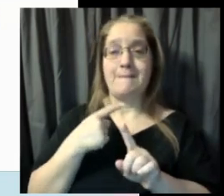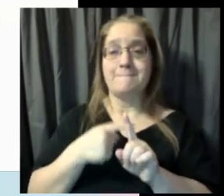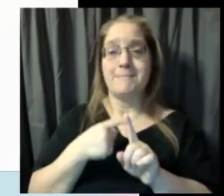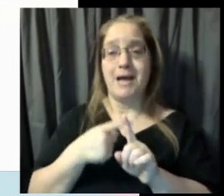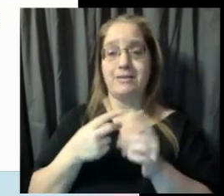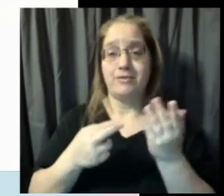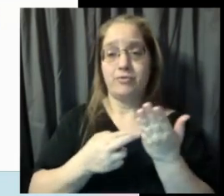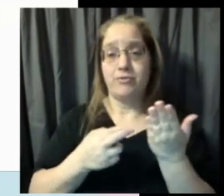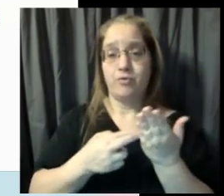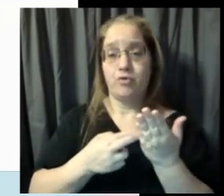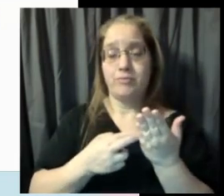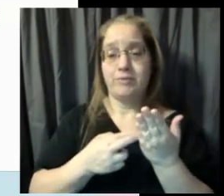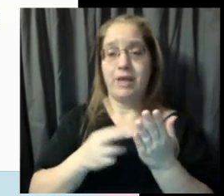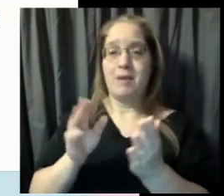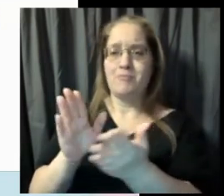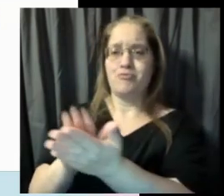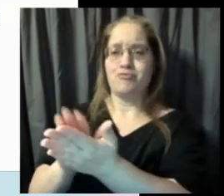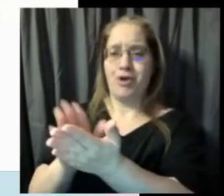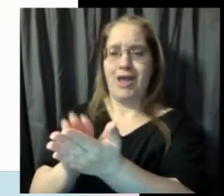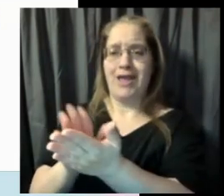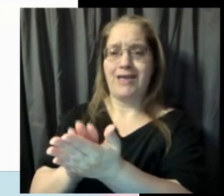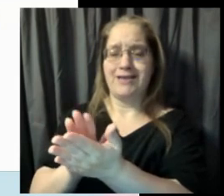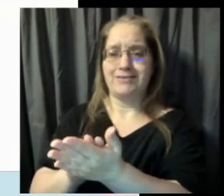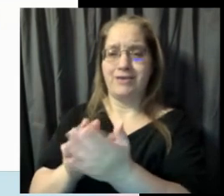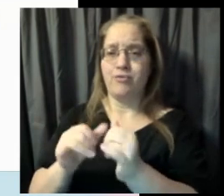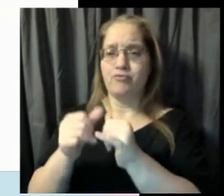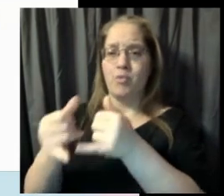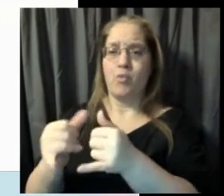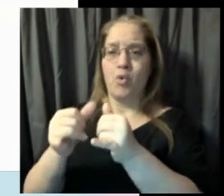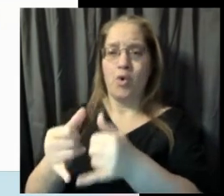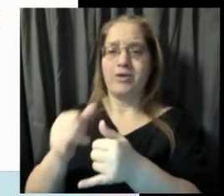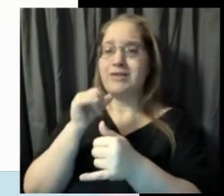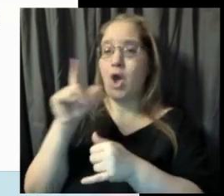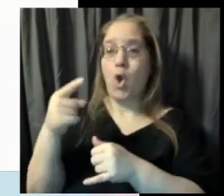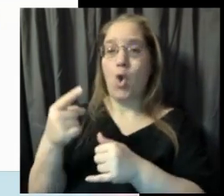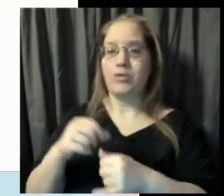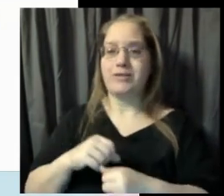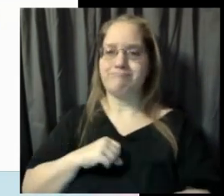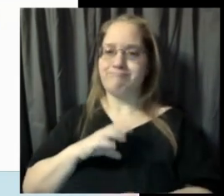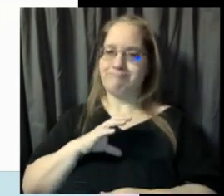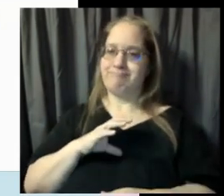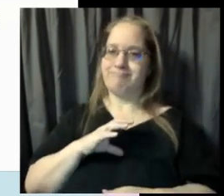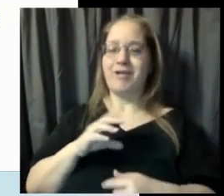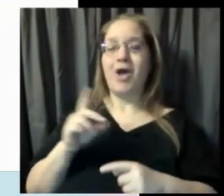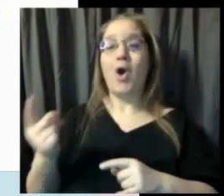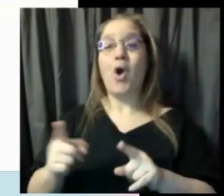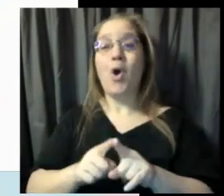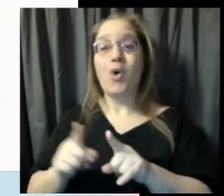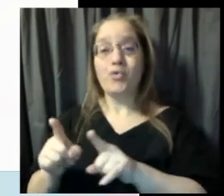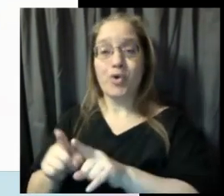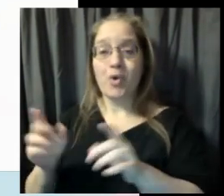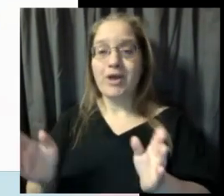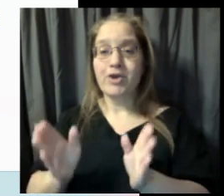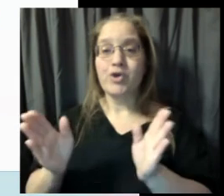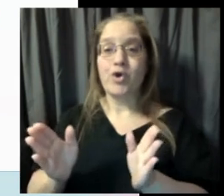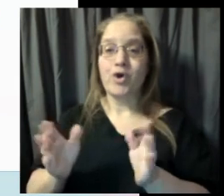Positive reinforcement, such as praise or rewards, not only boosts their confidence, but